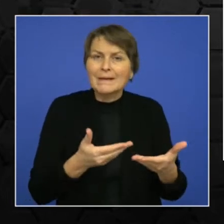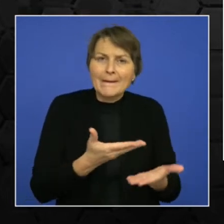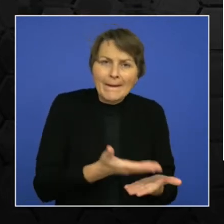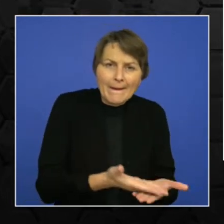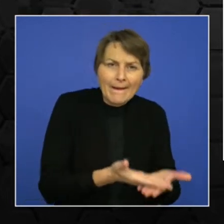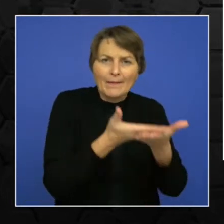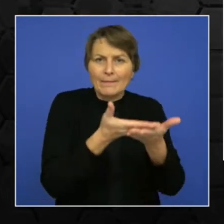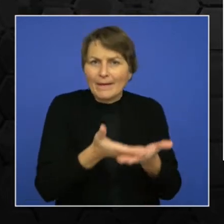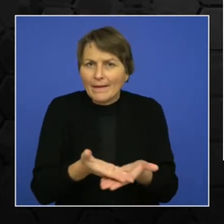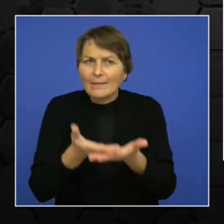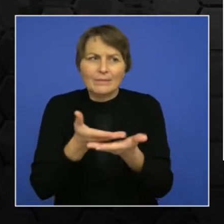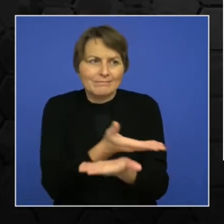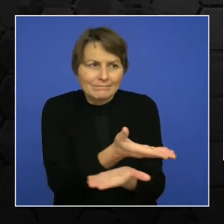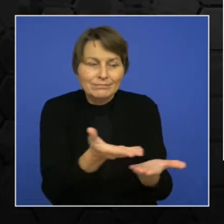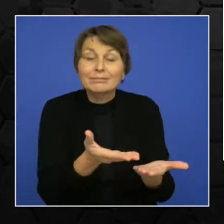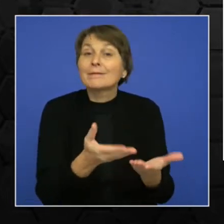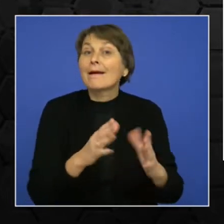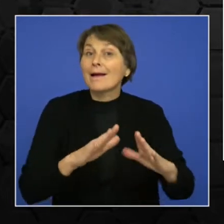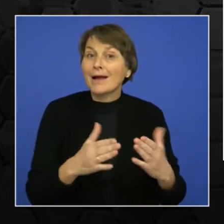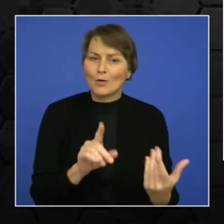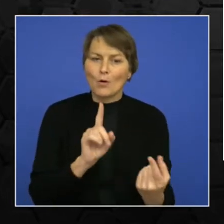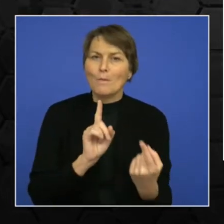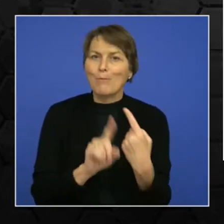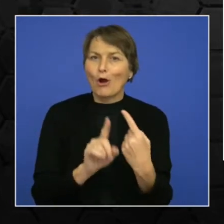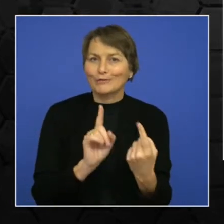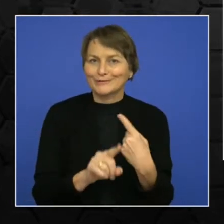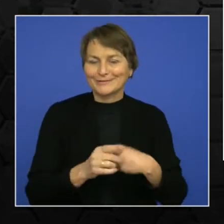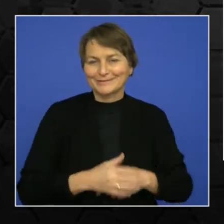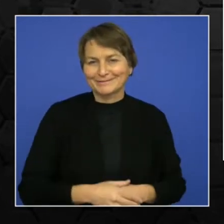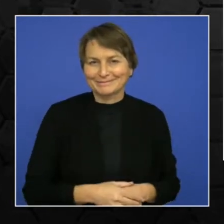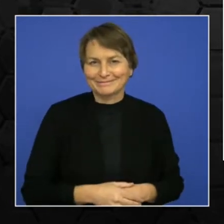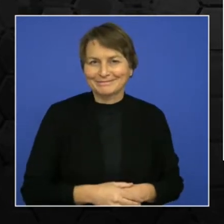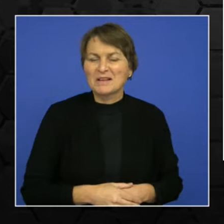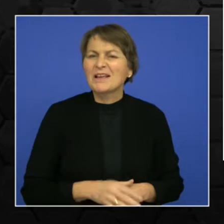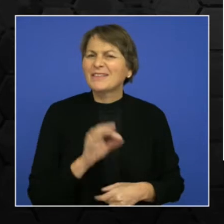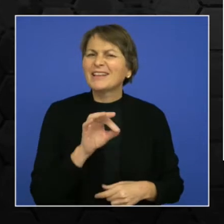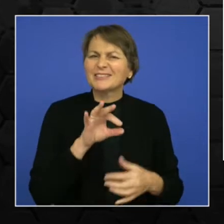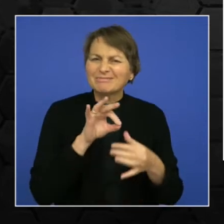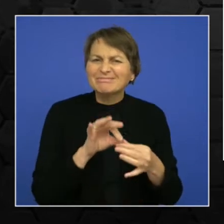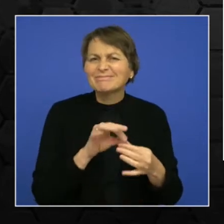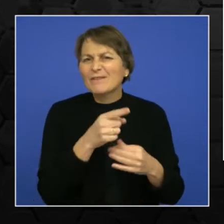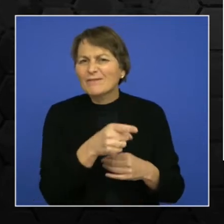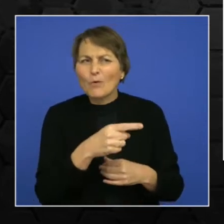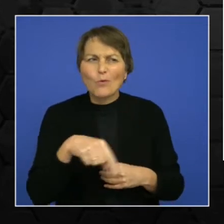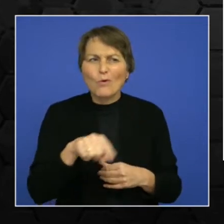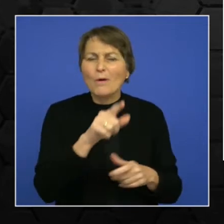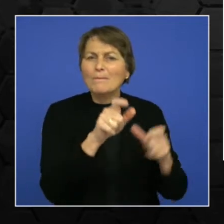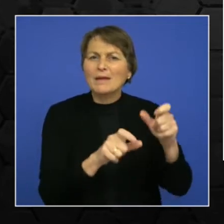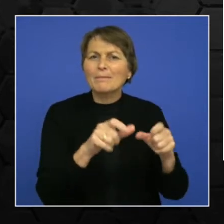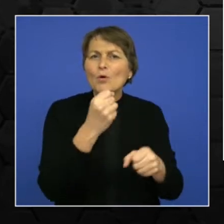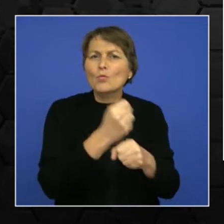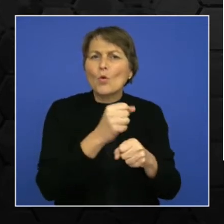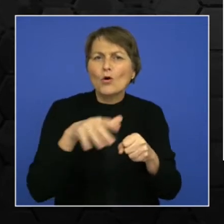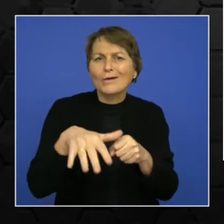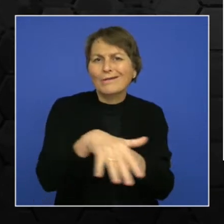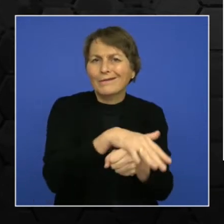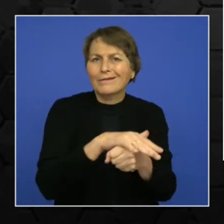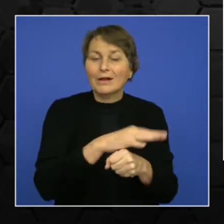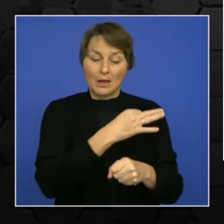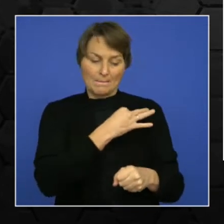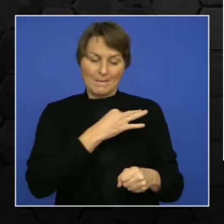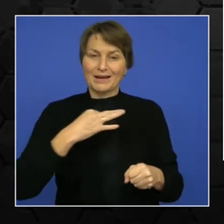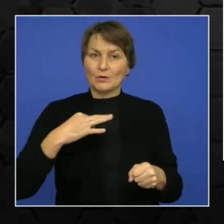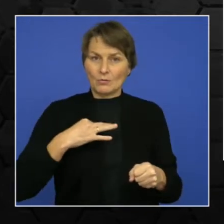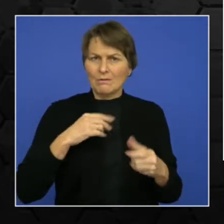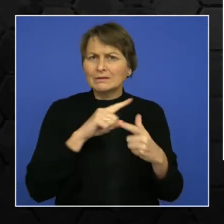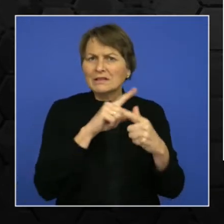bots. So this is actually a service that combines built-in medical intelligence with natural language capabilities and